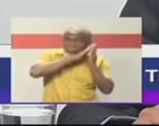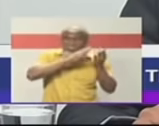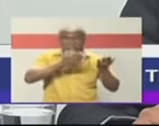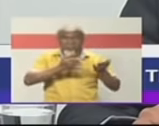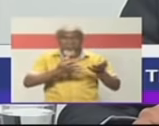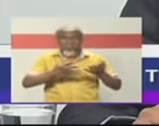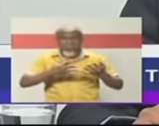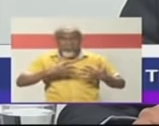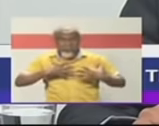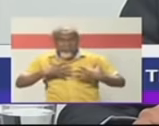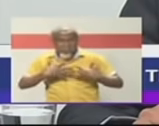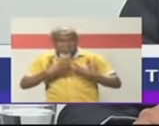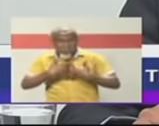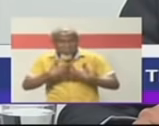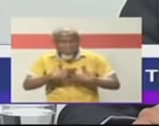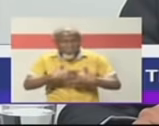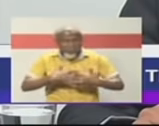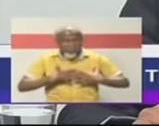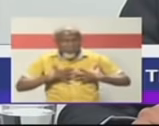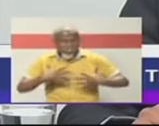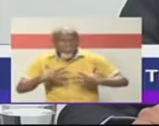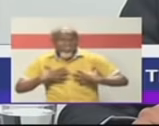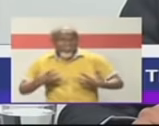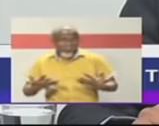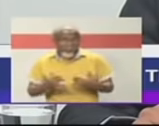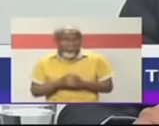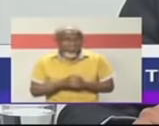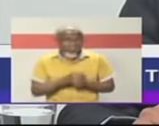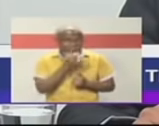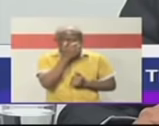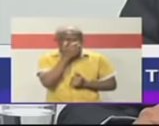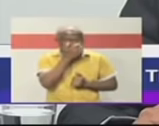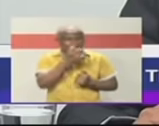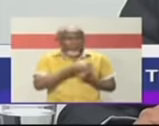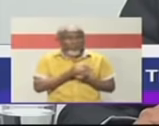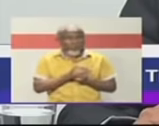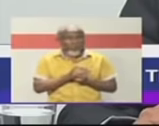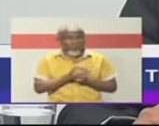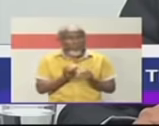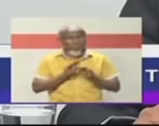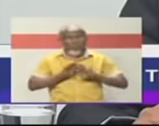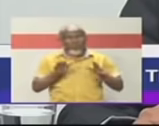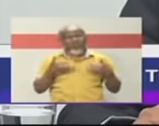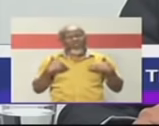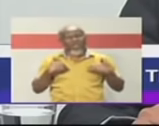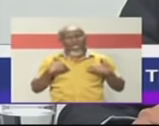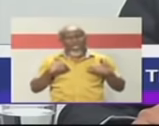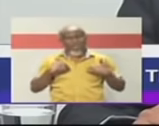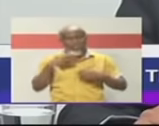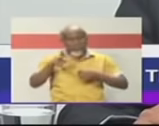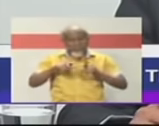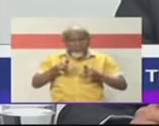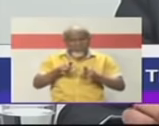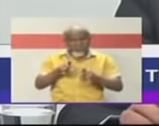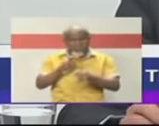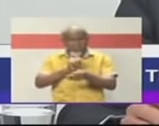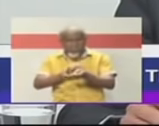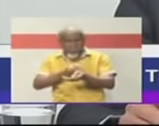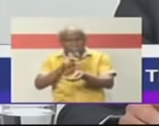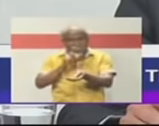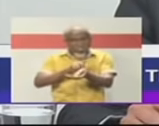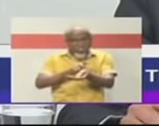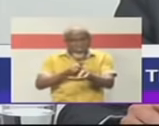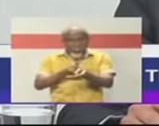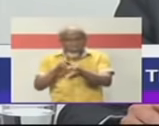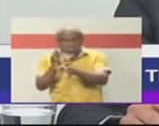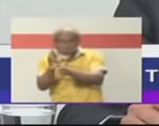respirators, but there are no more people to man those beds. As Dr. Richards says,